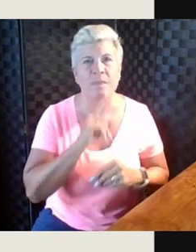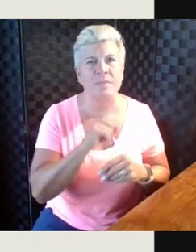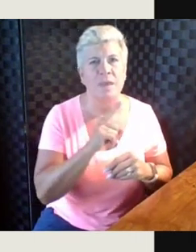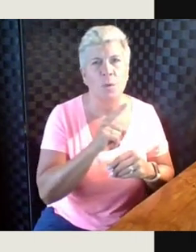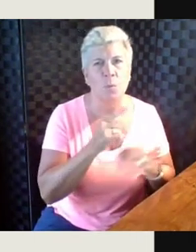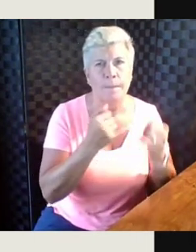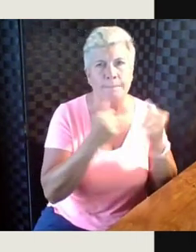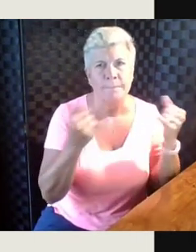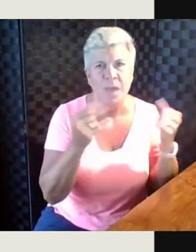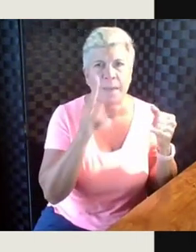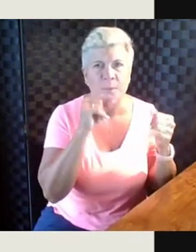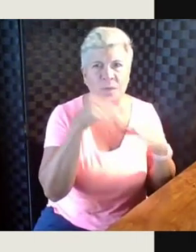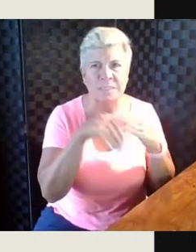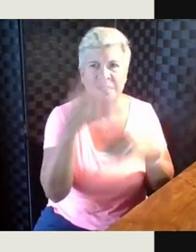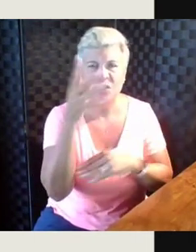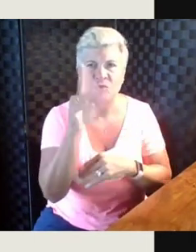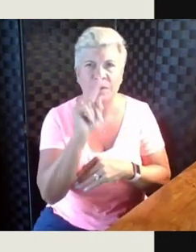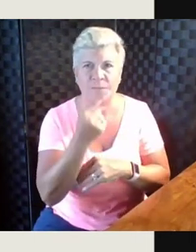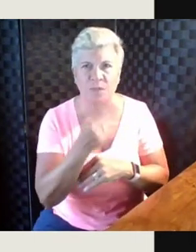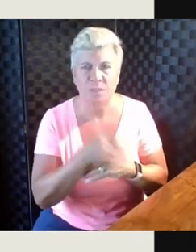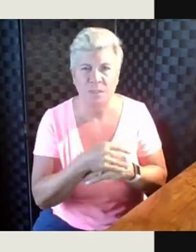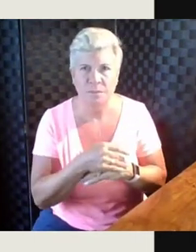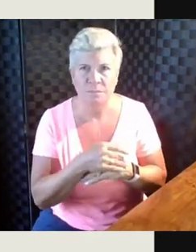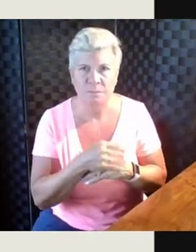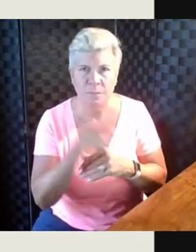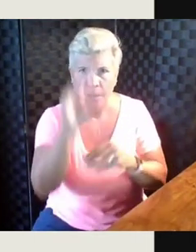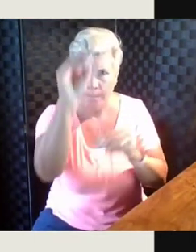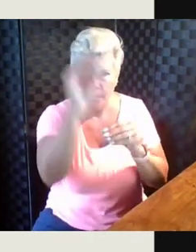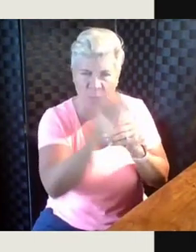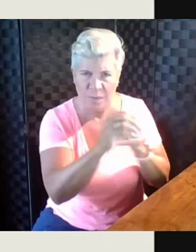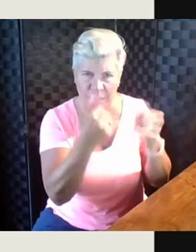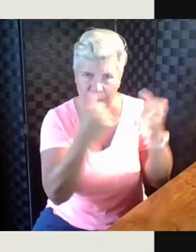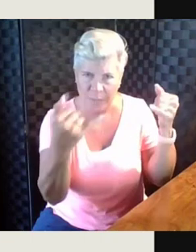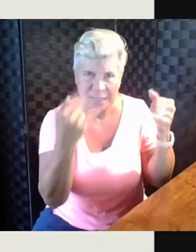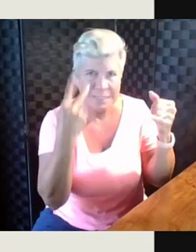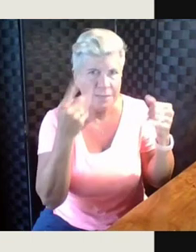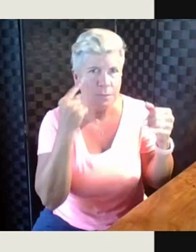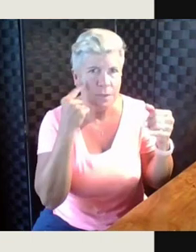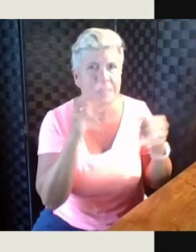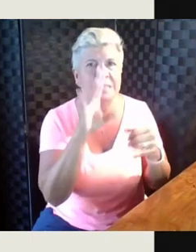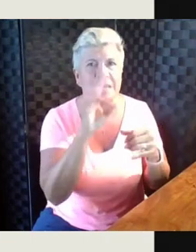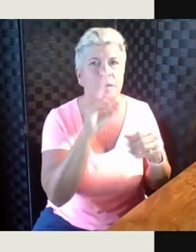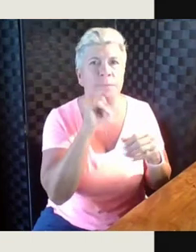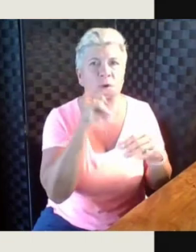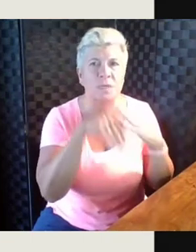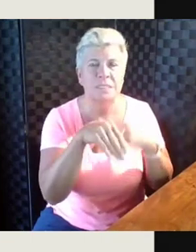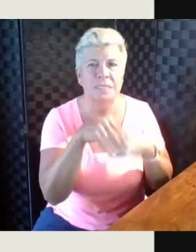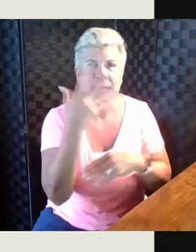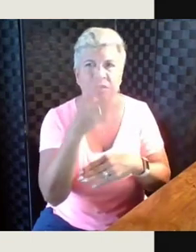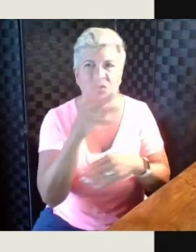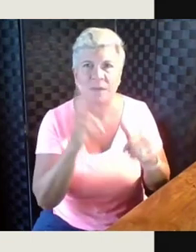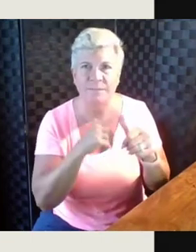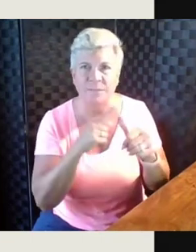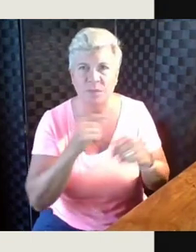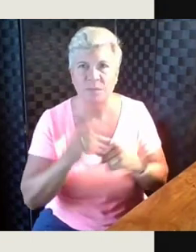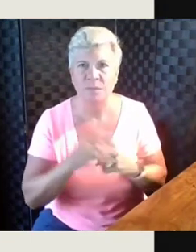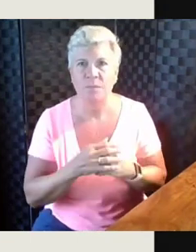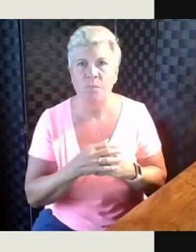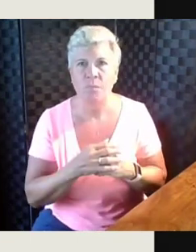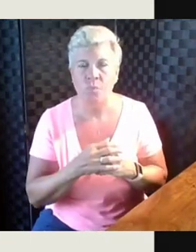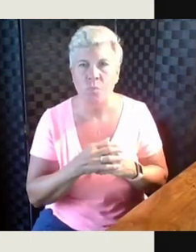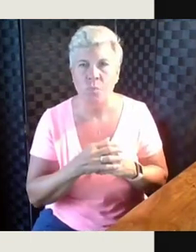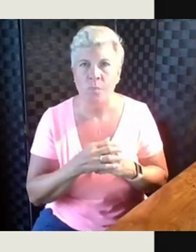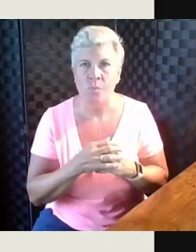I'm going to put my answer in the fill-in-the-blank sentence to see if it makes sense. There were 7 birds in the tree at